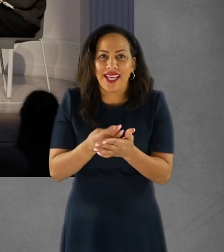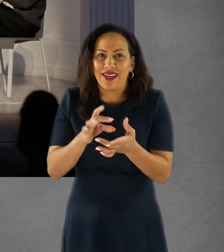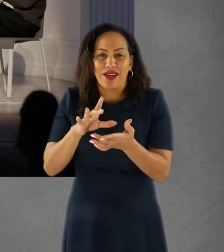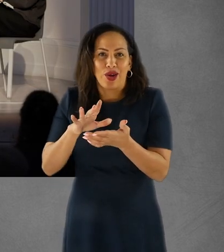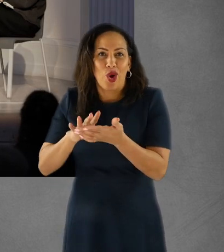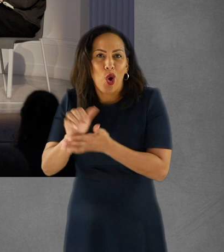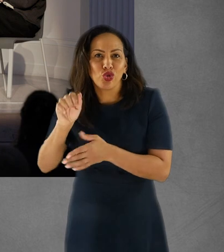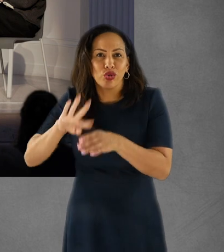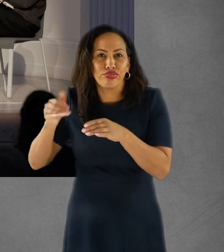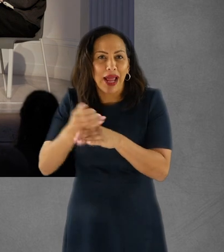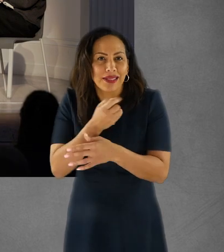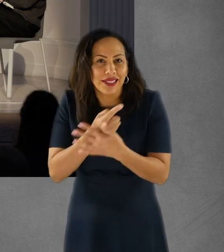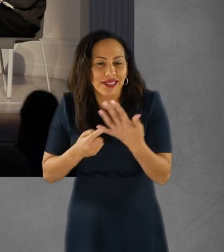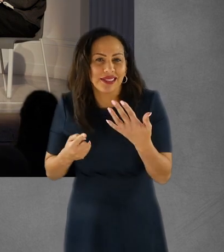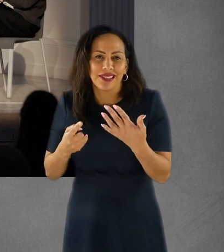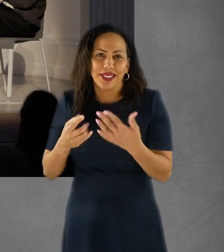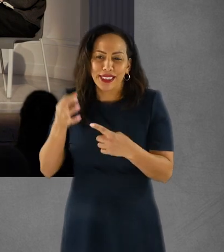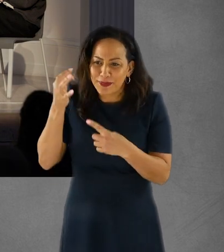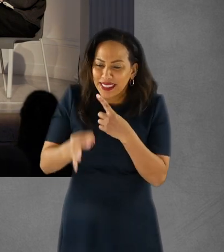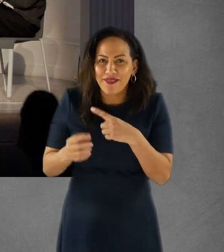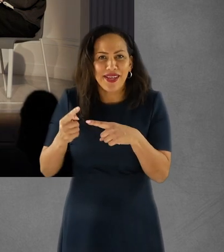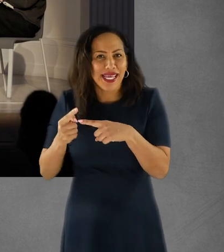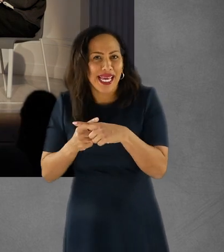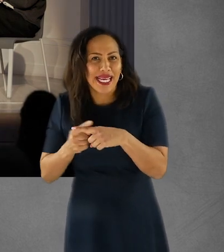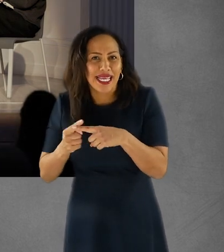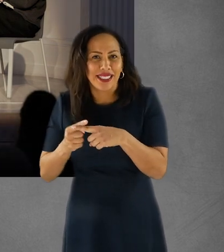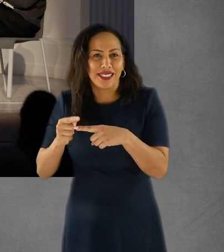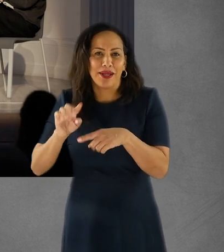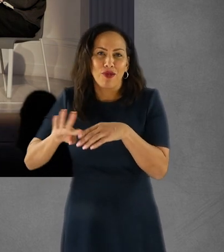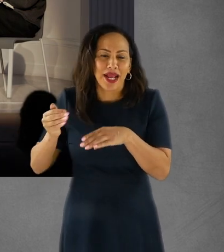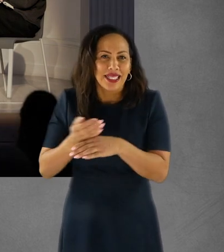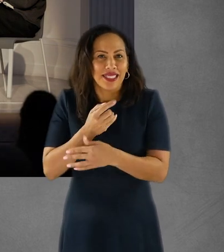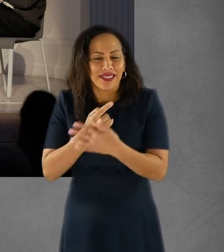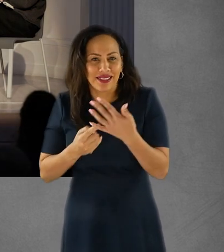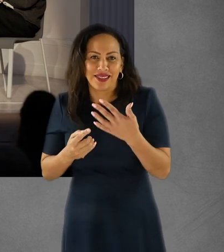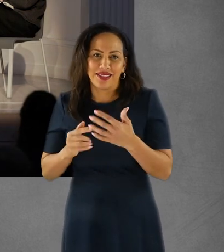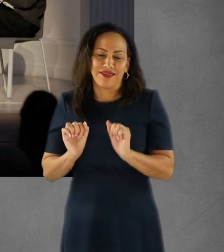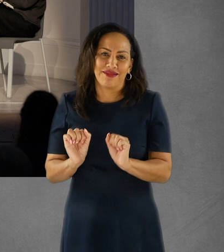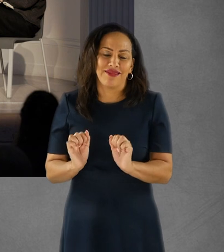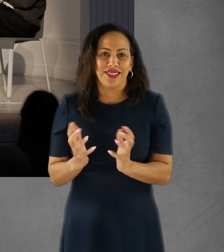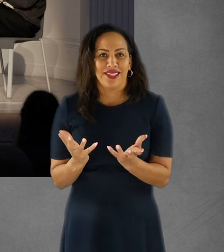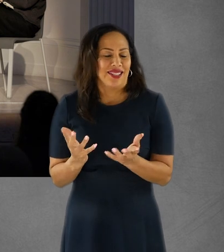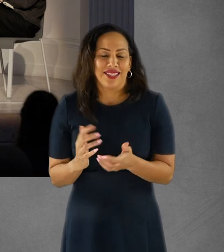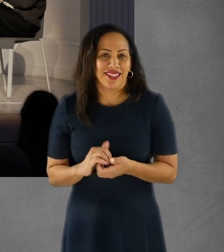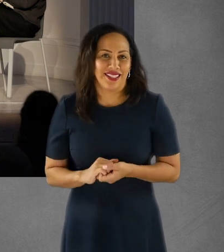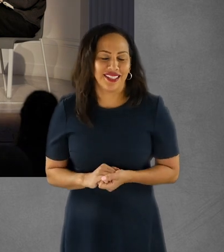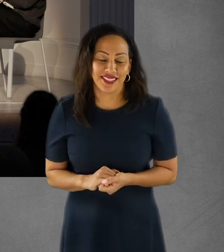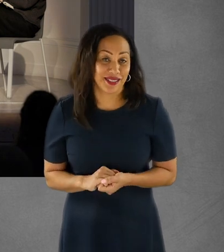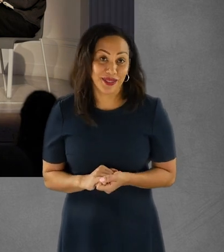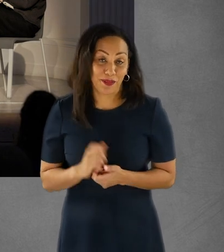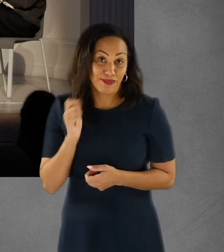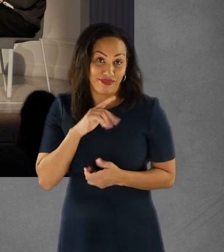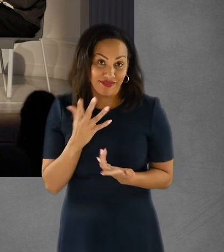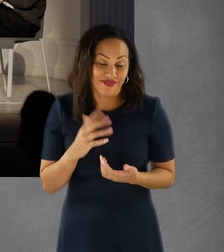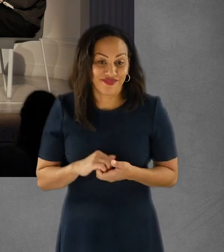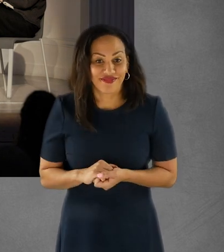very imperial But also, I guess we always in our work look at the animal